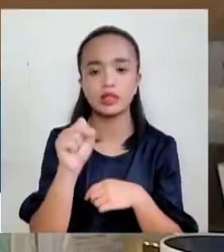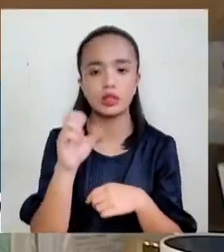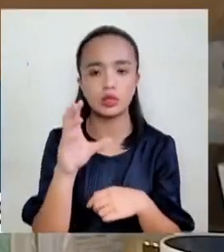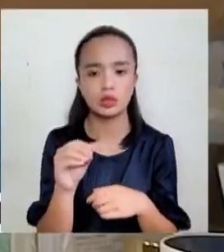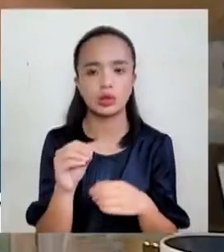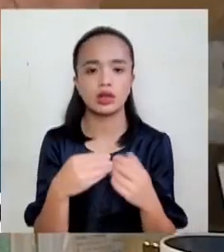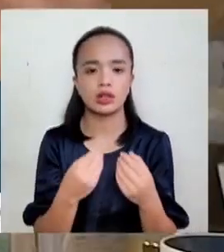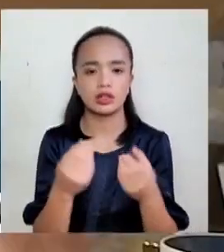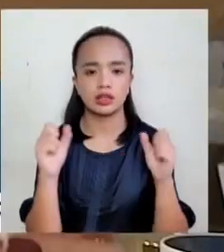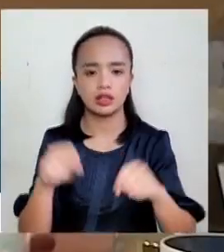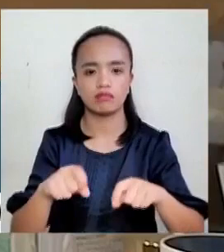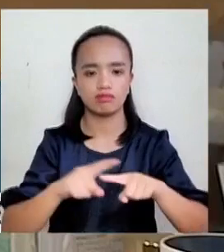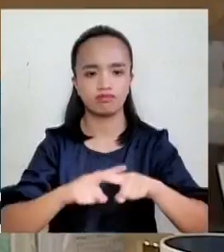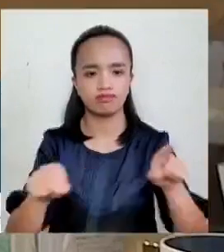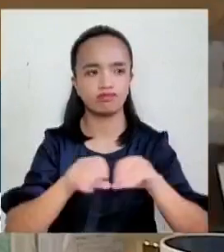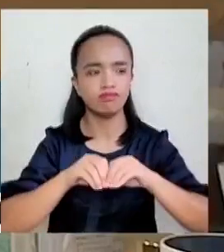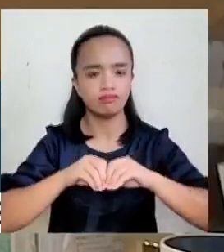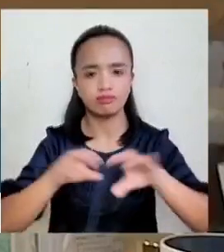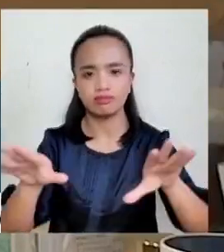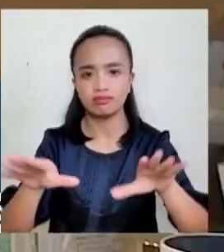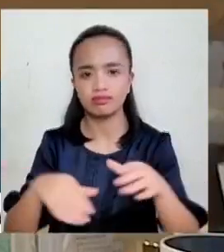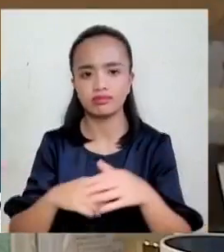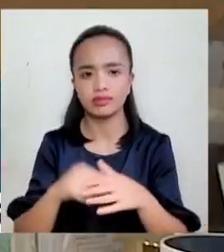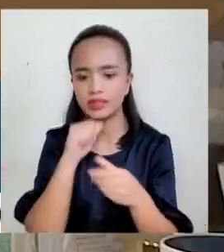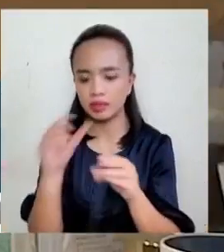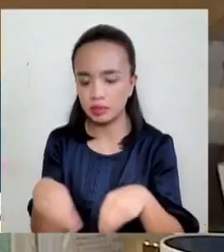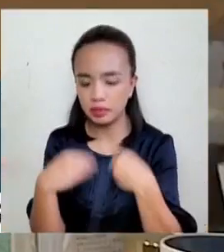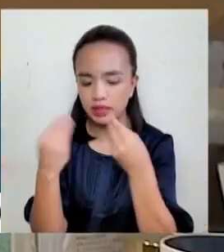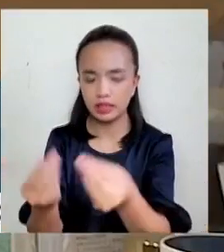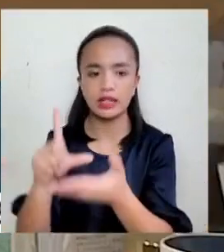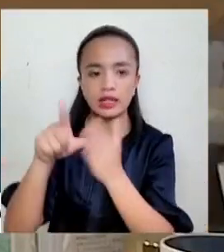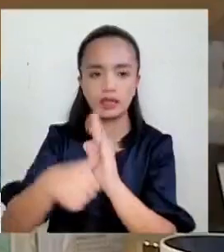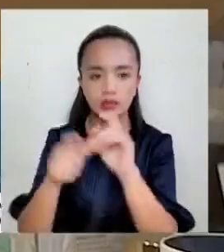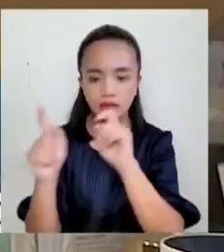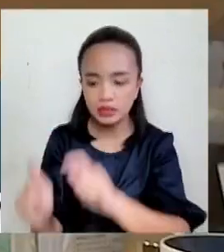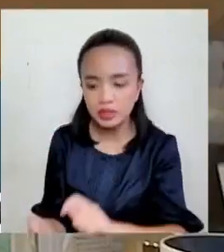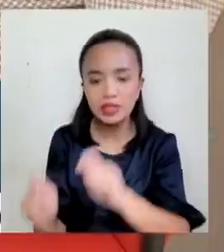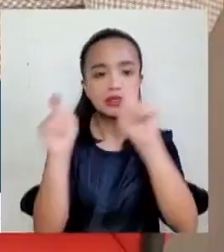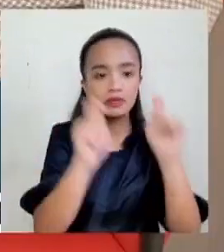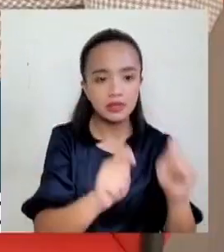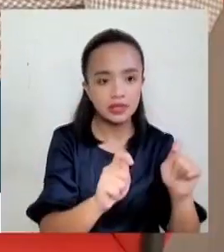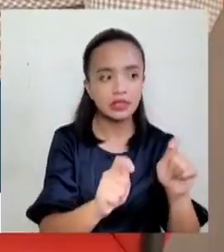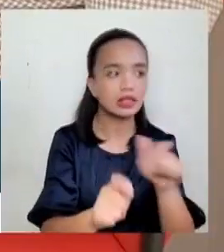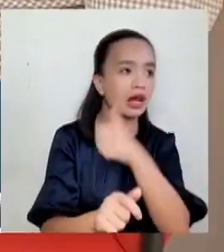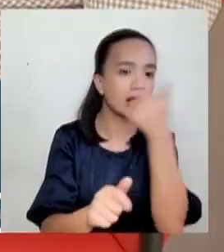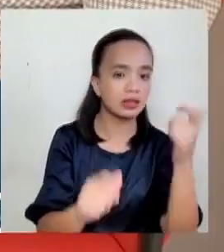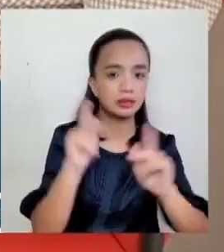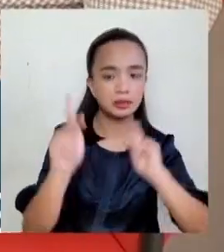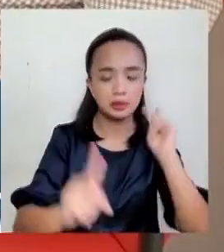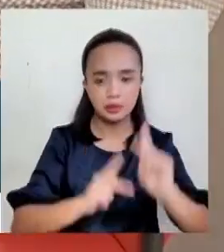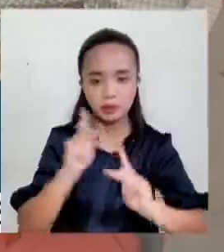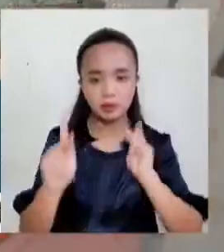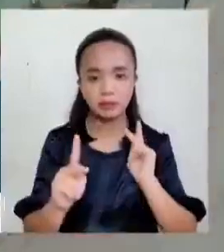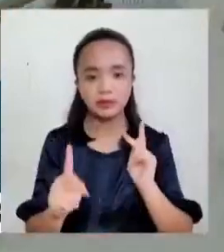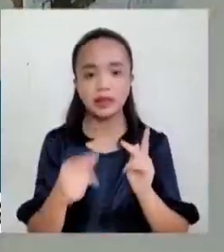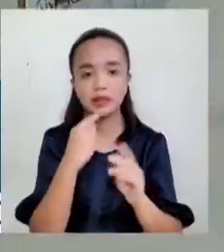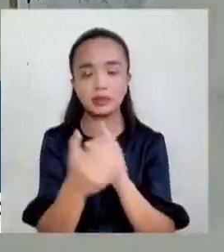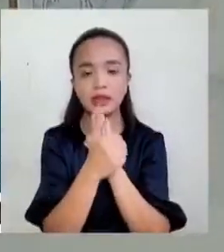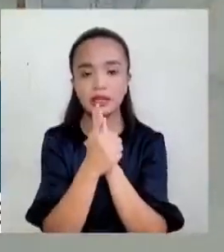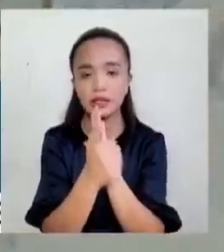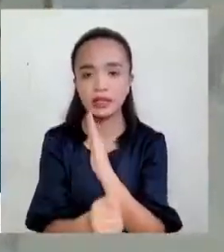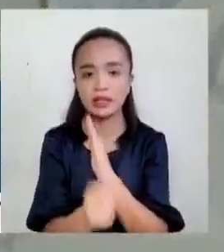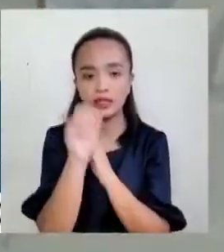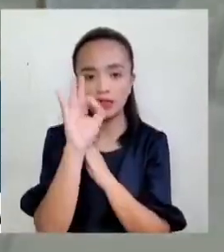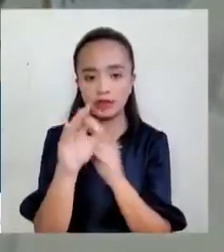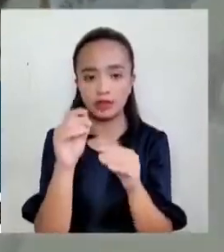money, eh, hindi mo ibibigay, tapos matatransfer lang sa to other persons. Experts claim, if one surrenders